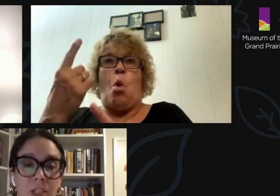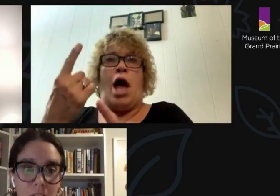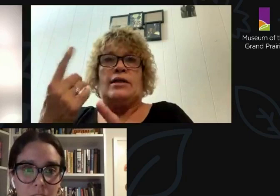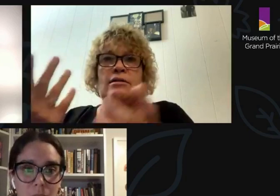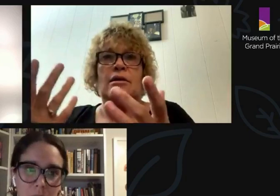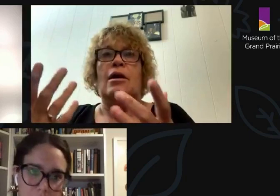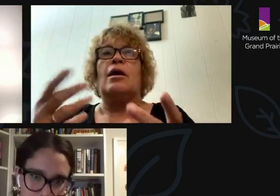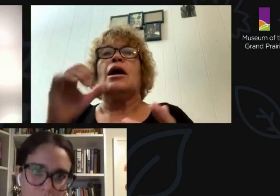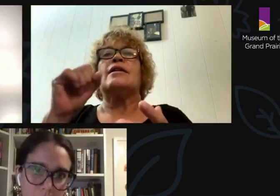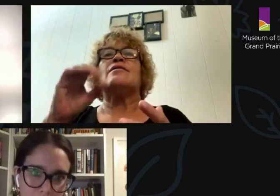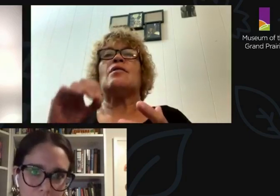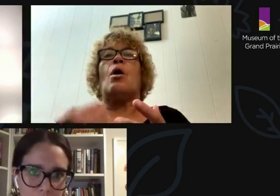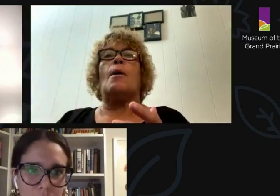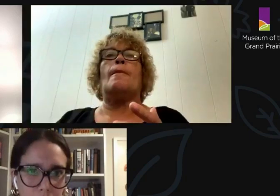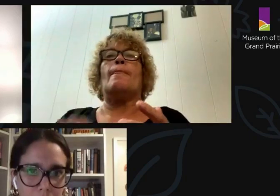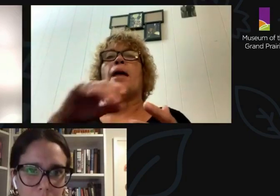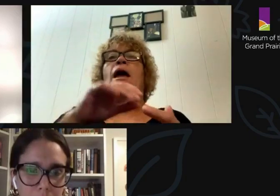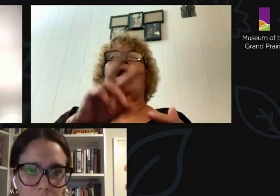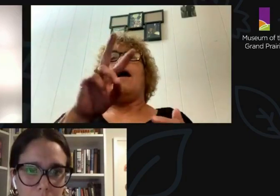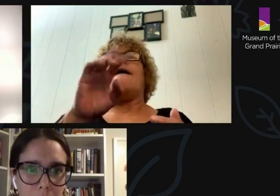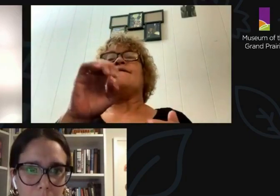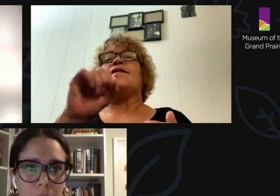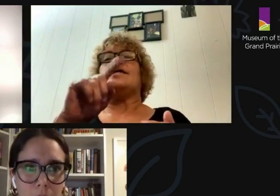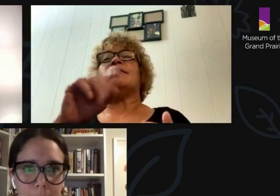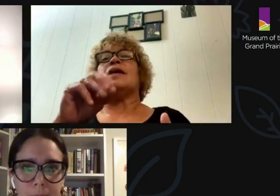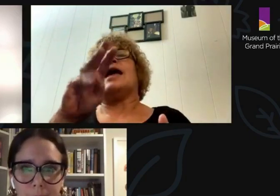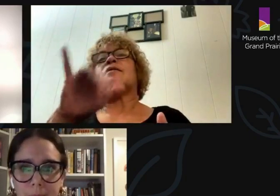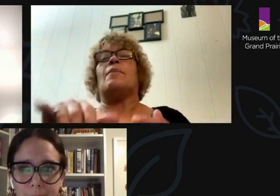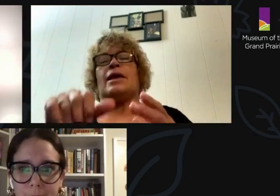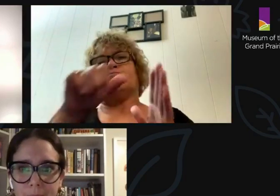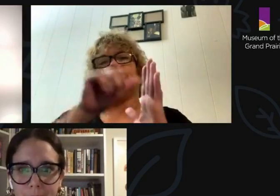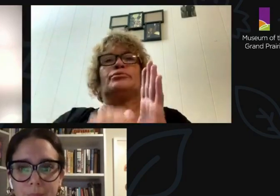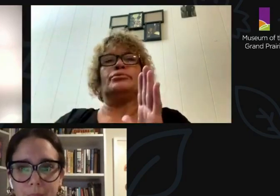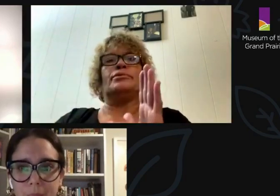and then vasectomy for men.